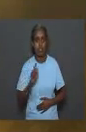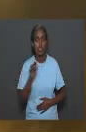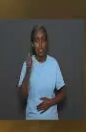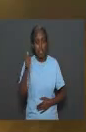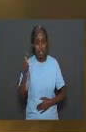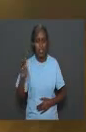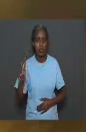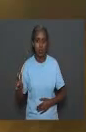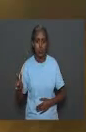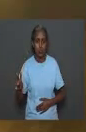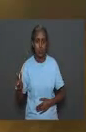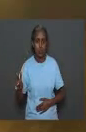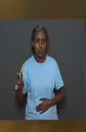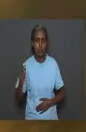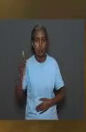A2,